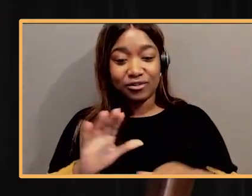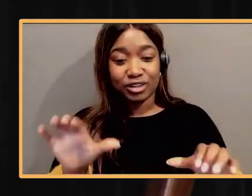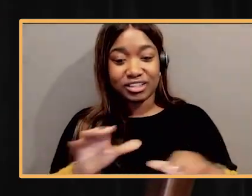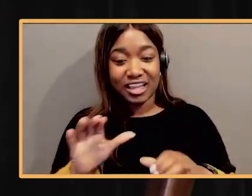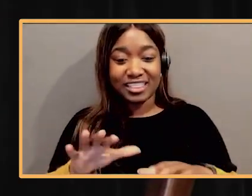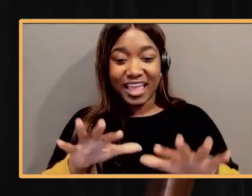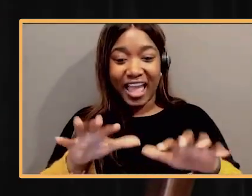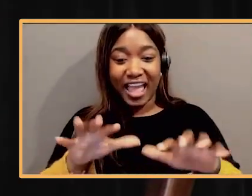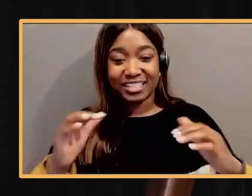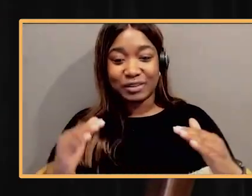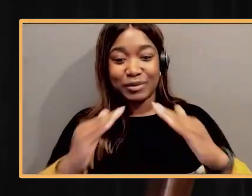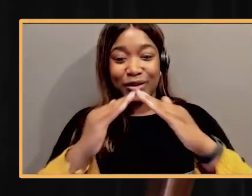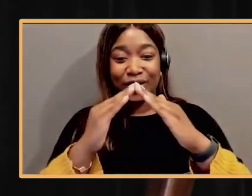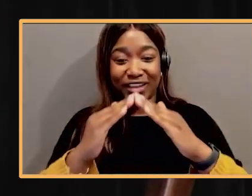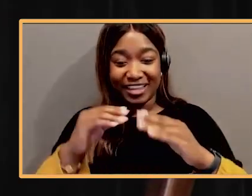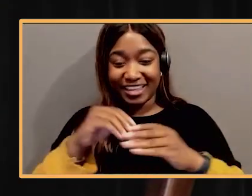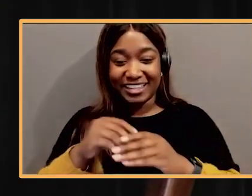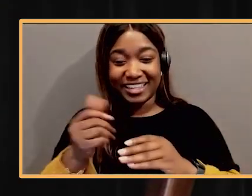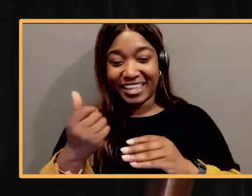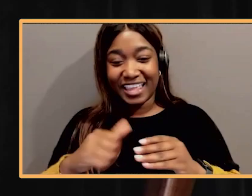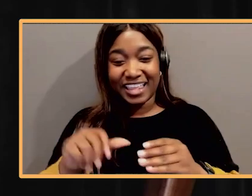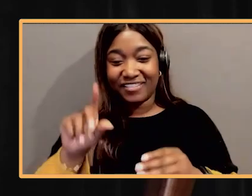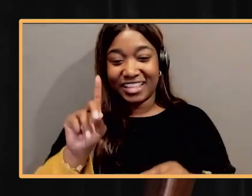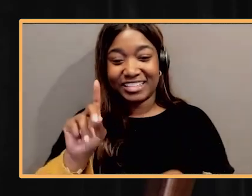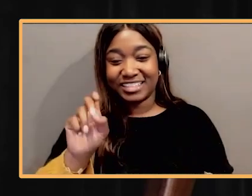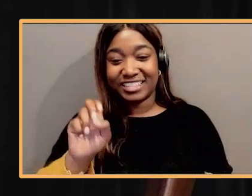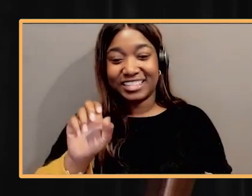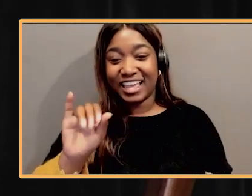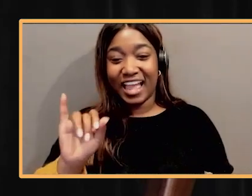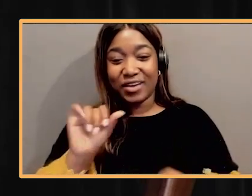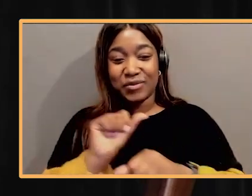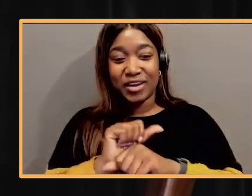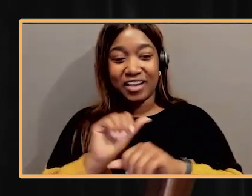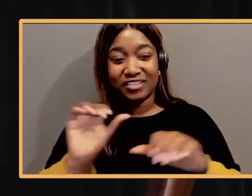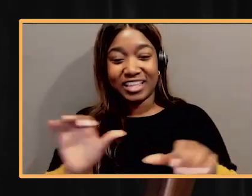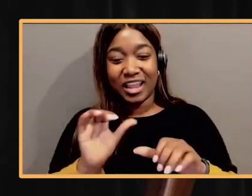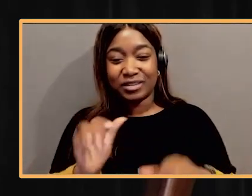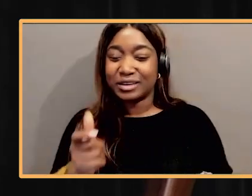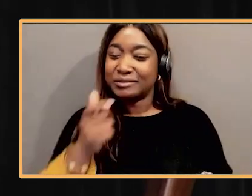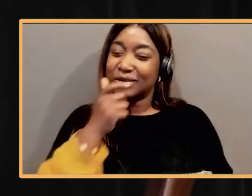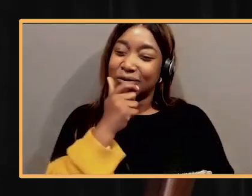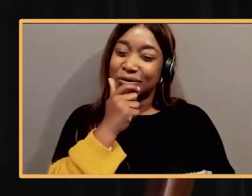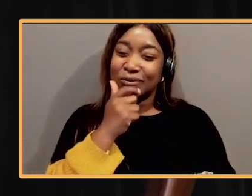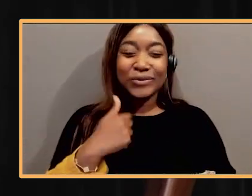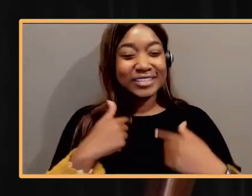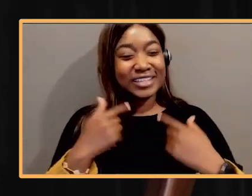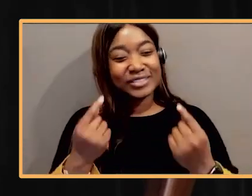DEI work I've done, which is why I was a bit like, oh, what was I doing wrong?